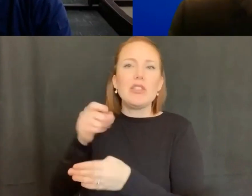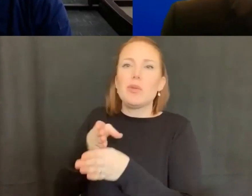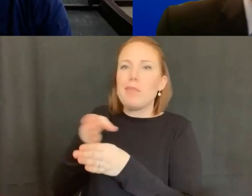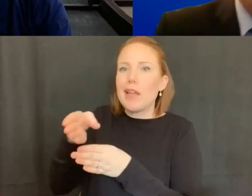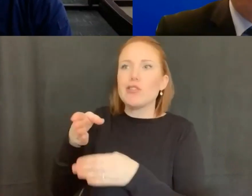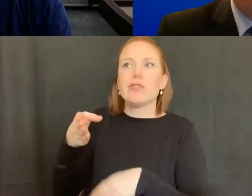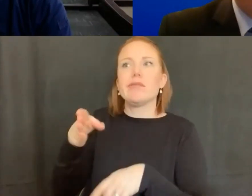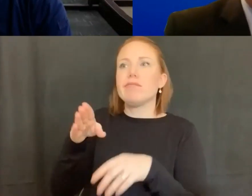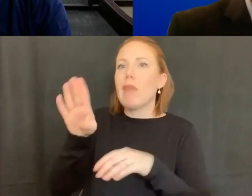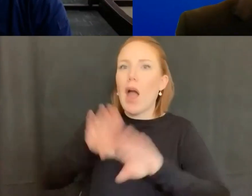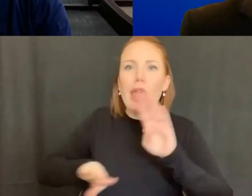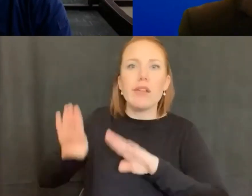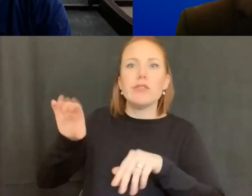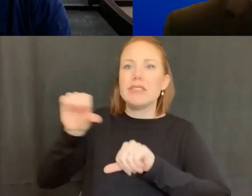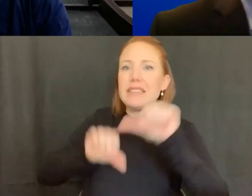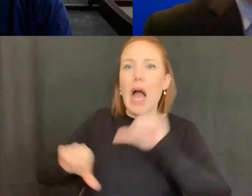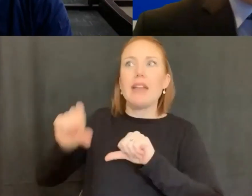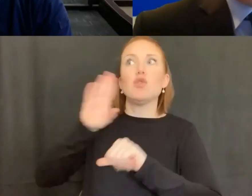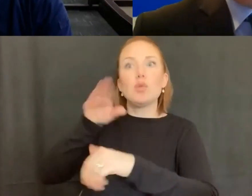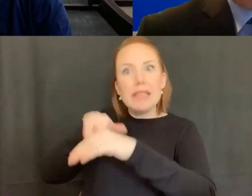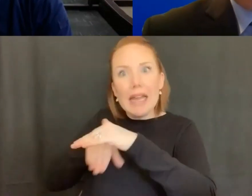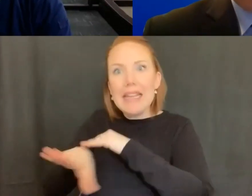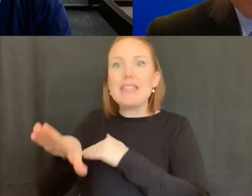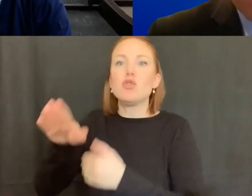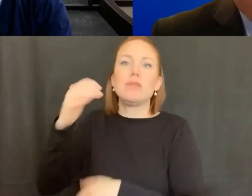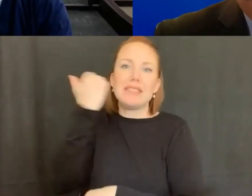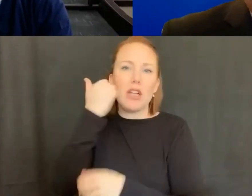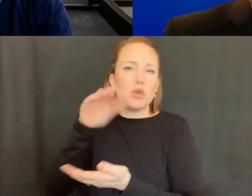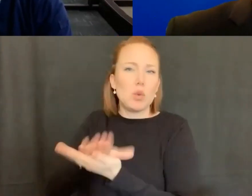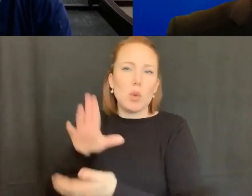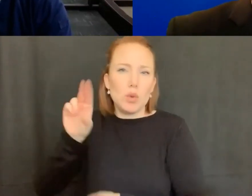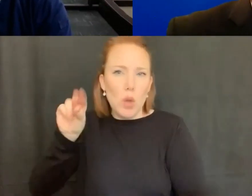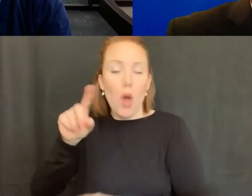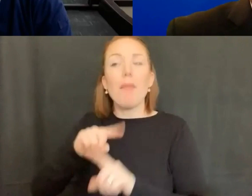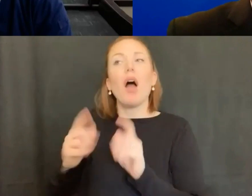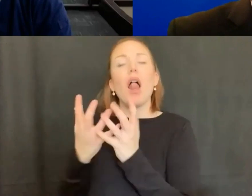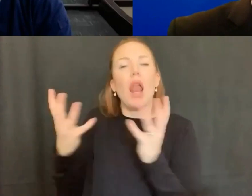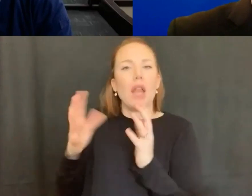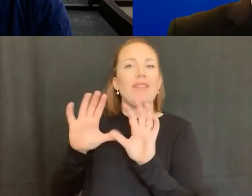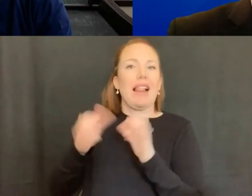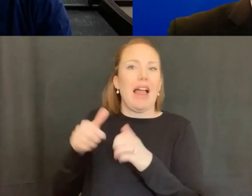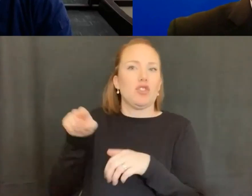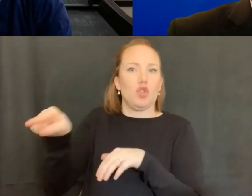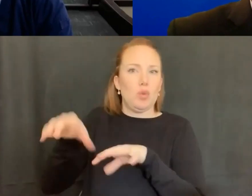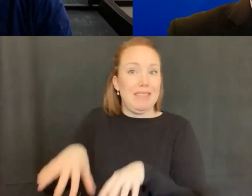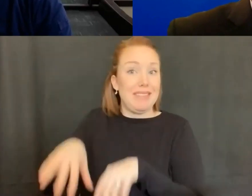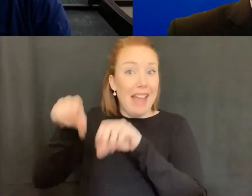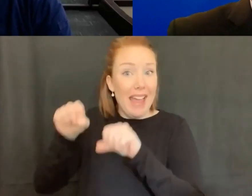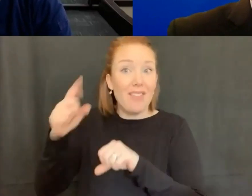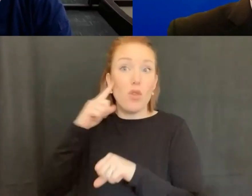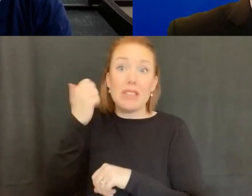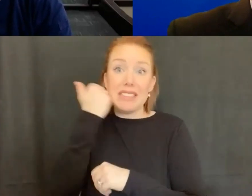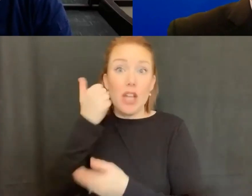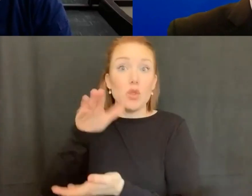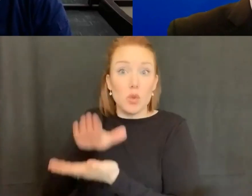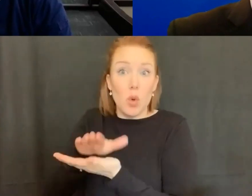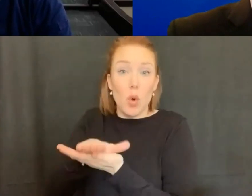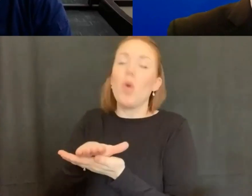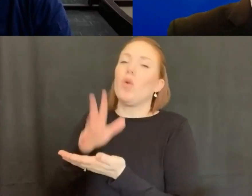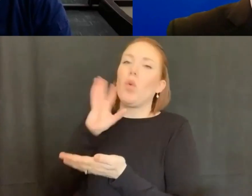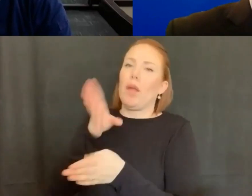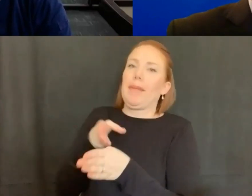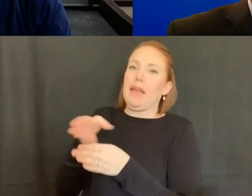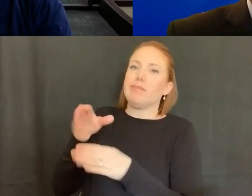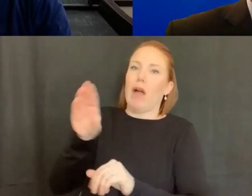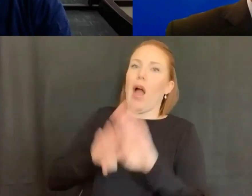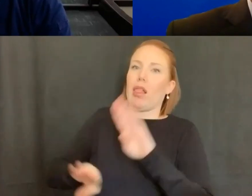science to get into dental school. But a lot of the classes you're going to be taking to get to dental school are going to constitute a large portion of that major already.